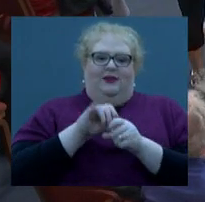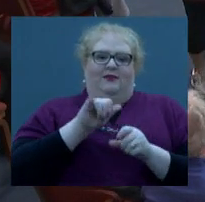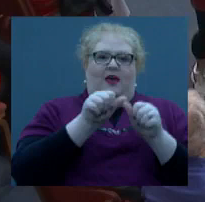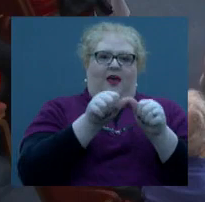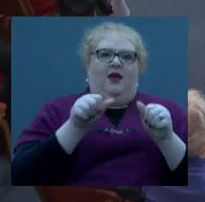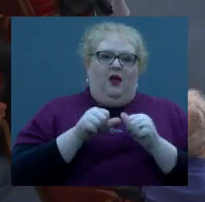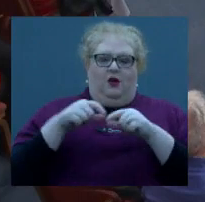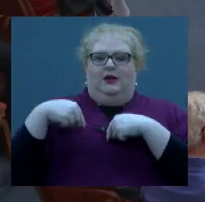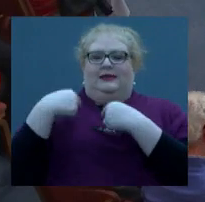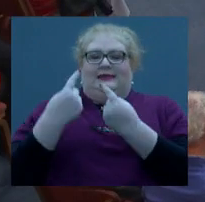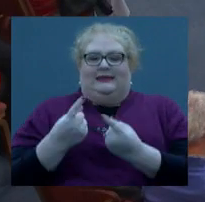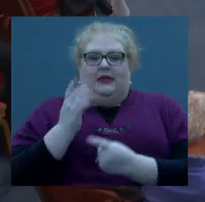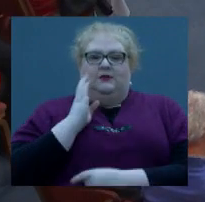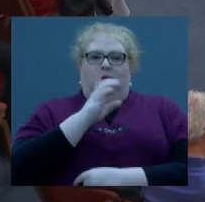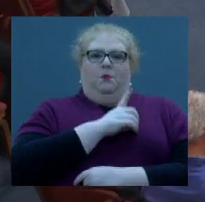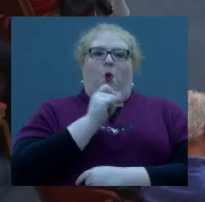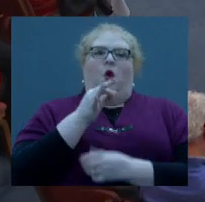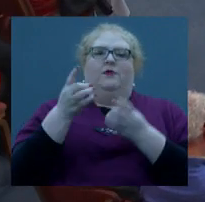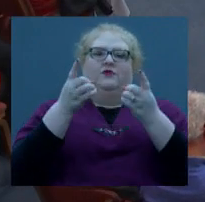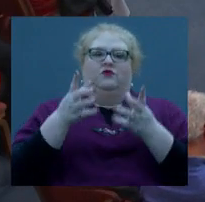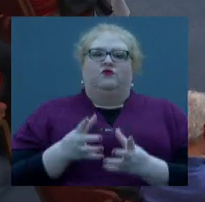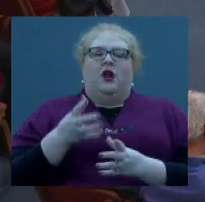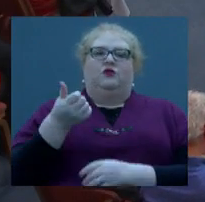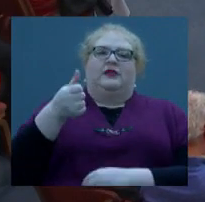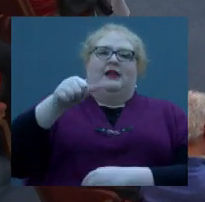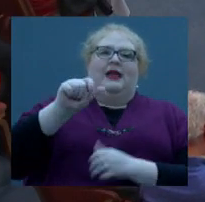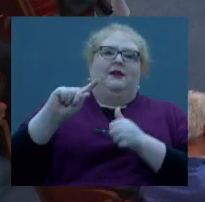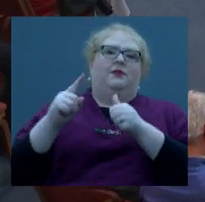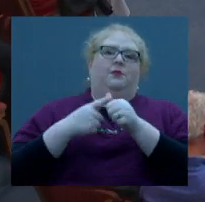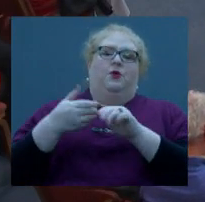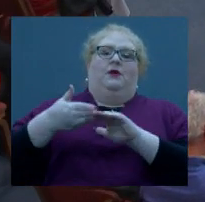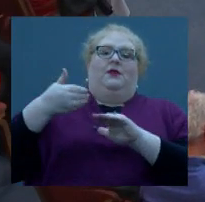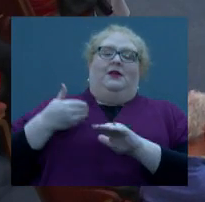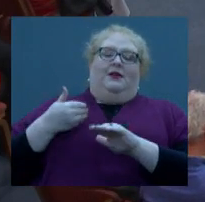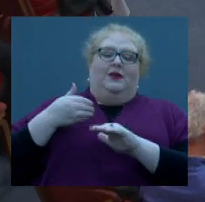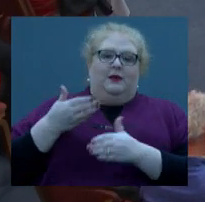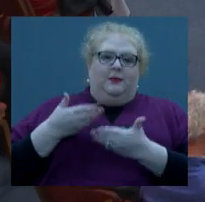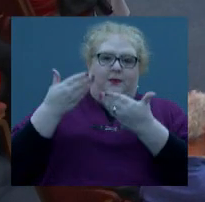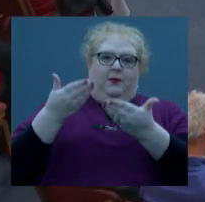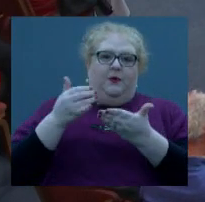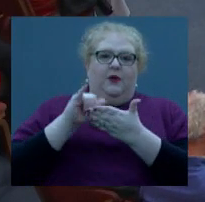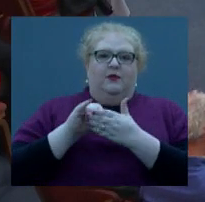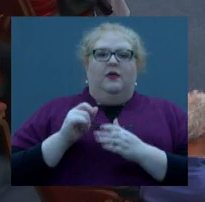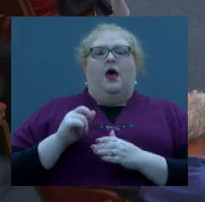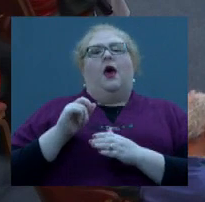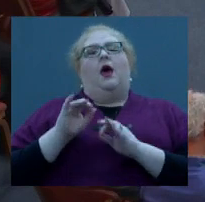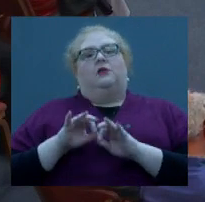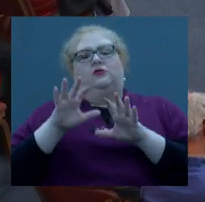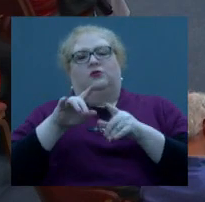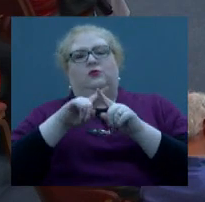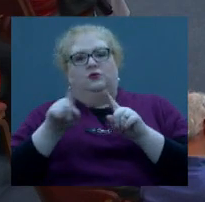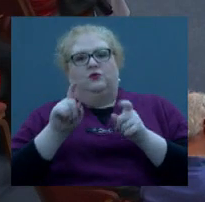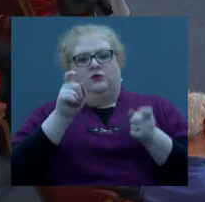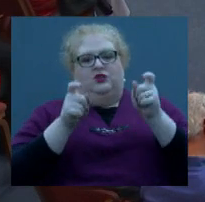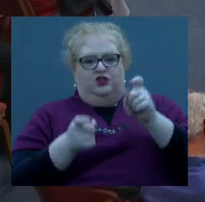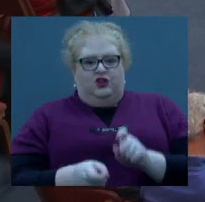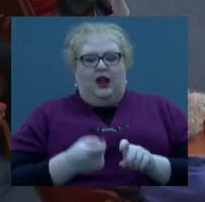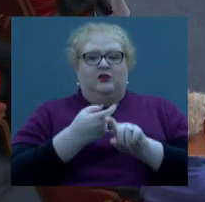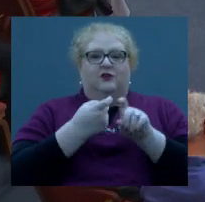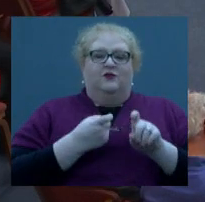of Directors denied the previous proposal, which contributed to the change in the recommendation for denial from the